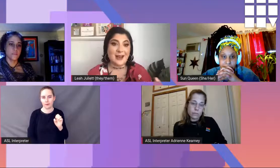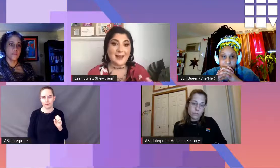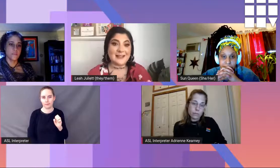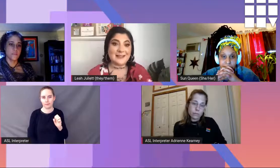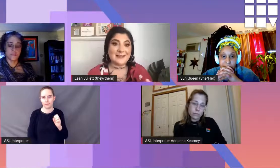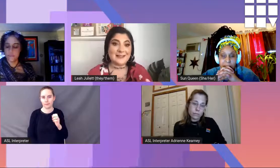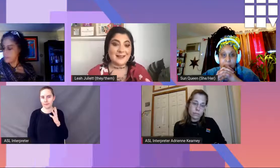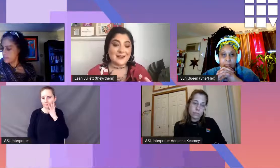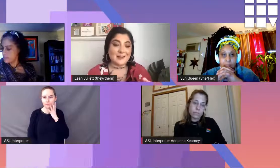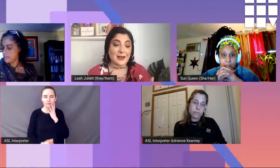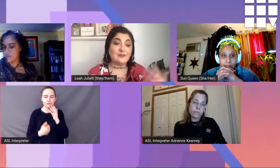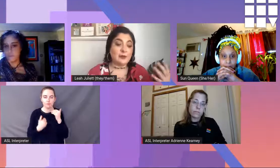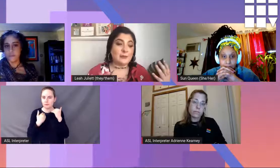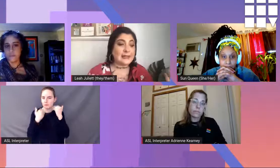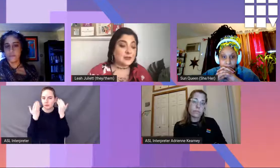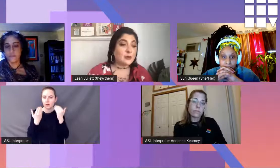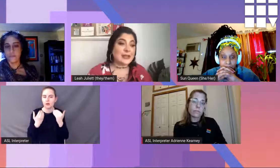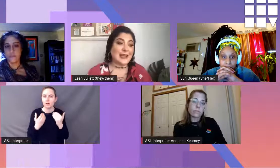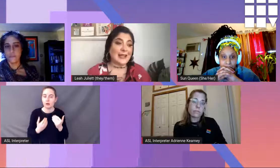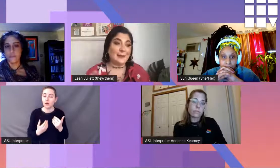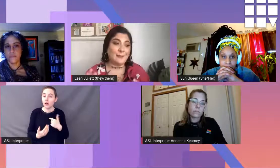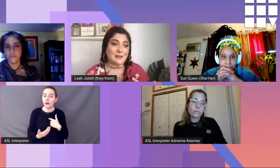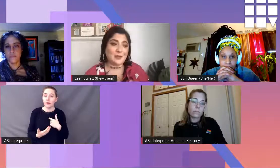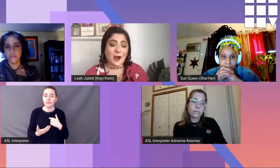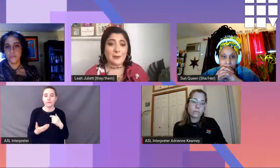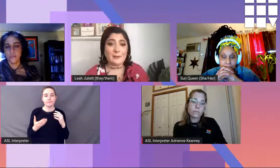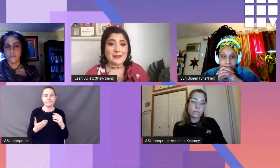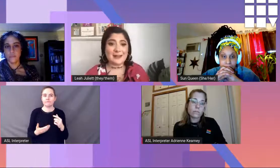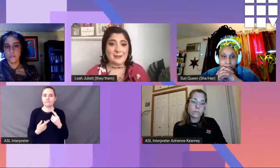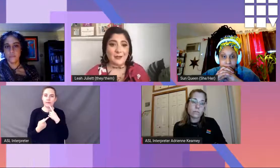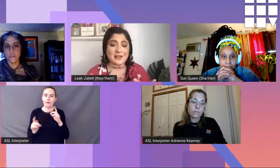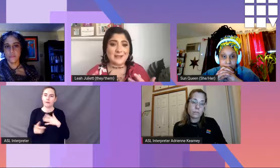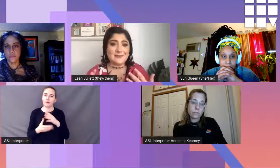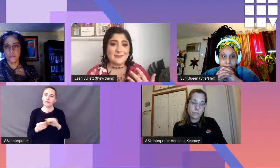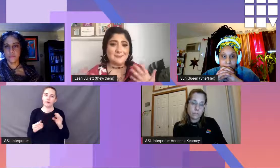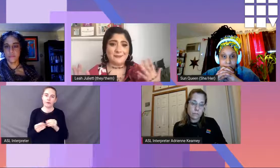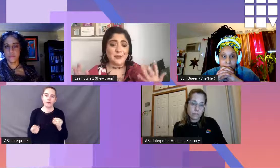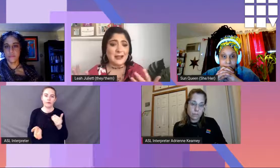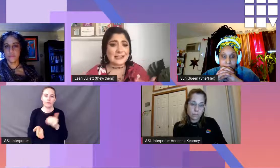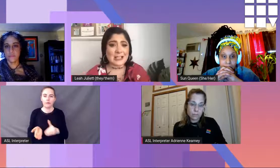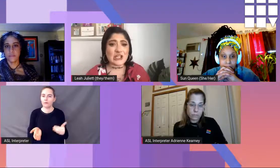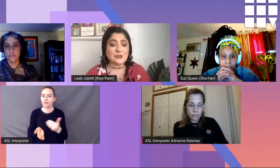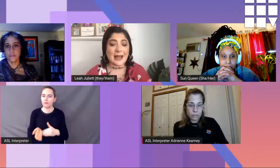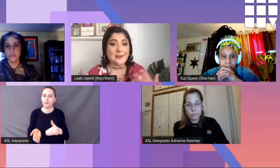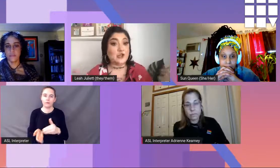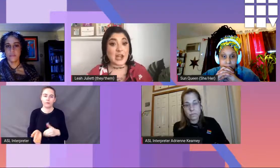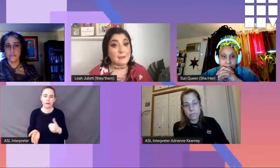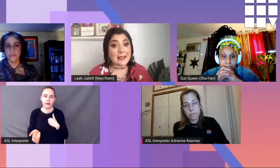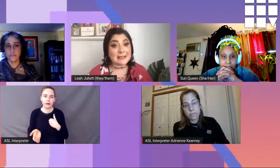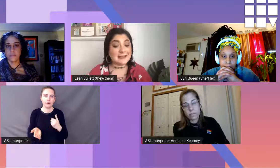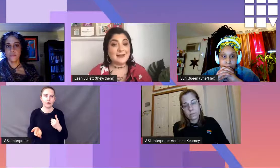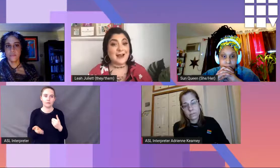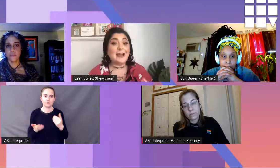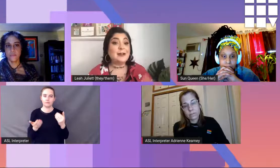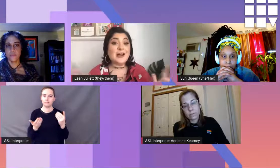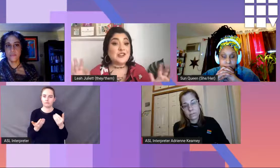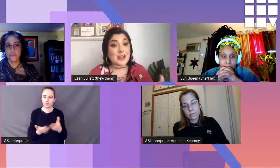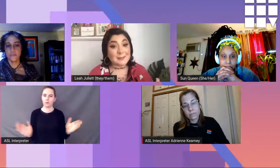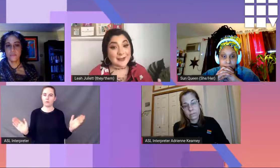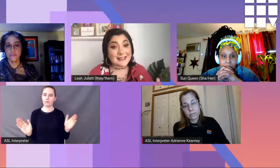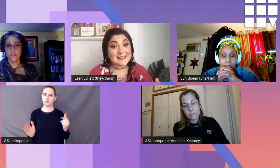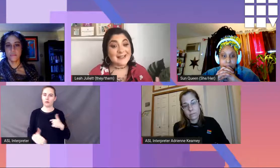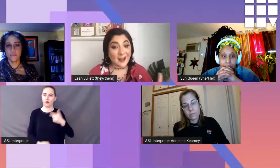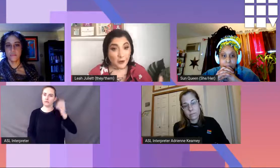that because, I've told my story and I talk publicly about this nuanced issue, that I'm shameless. I'm